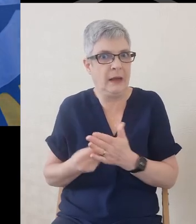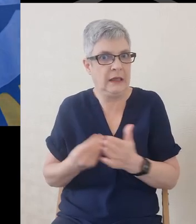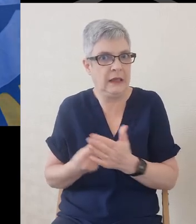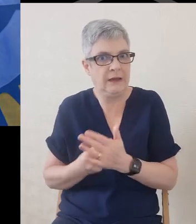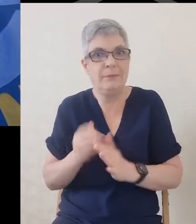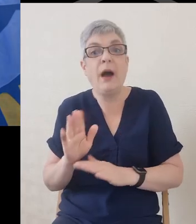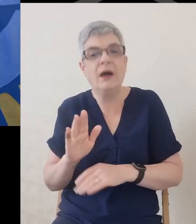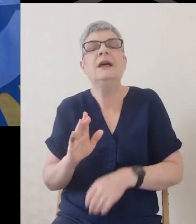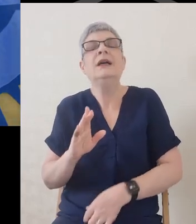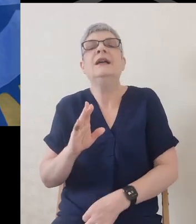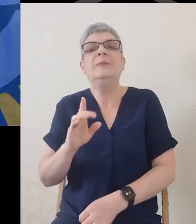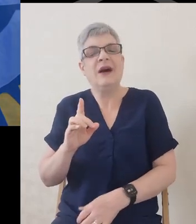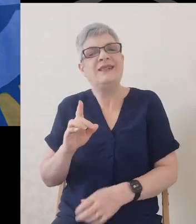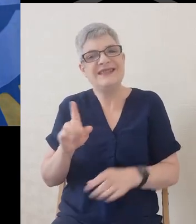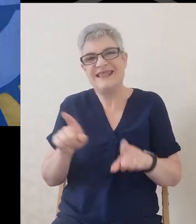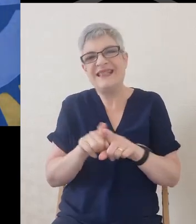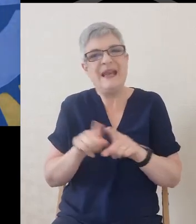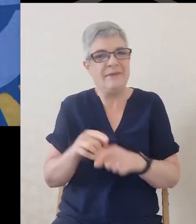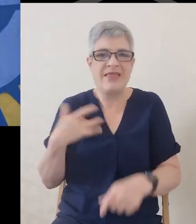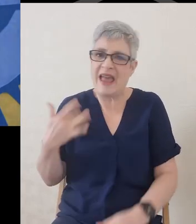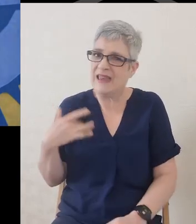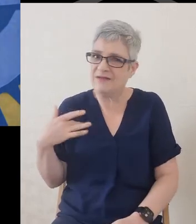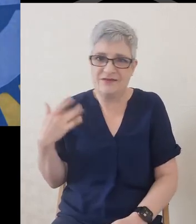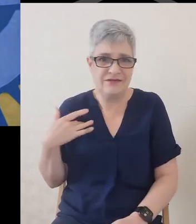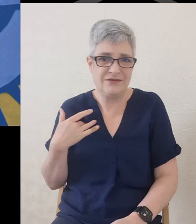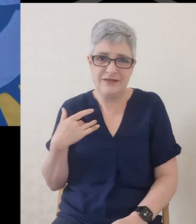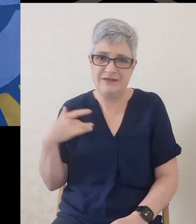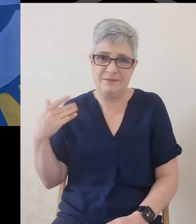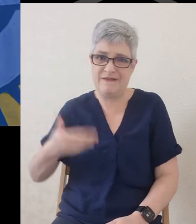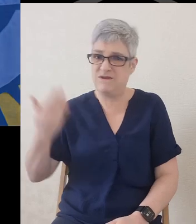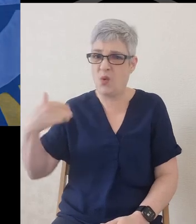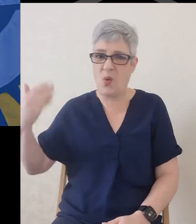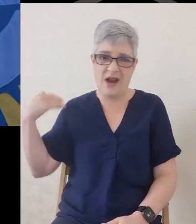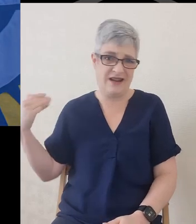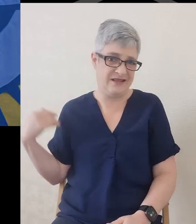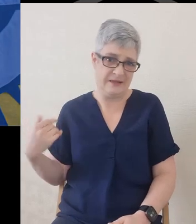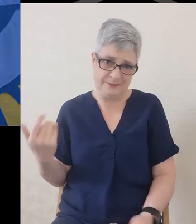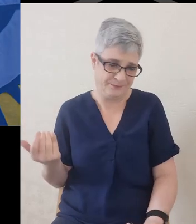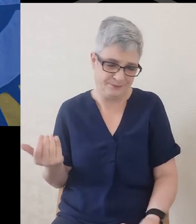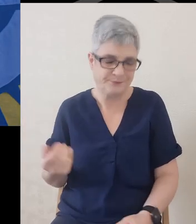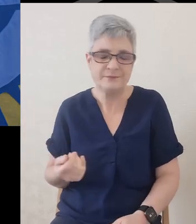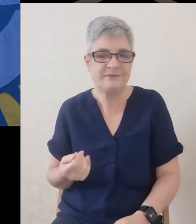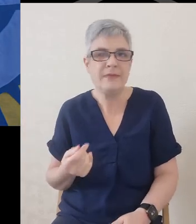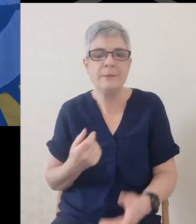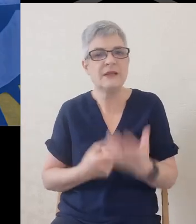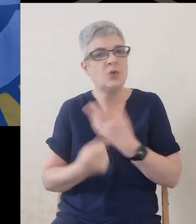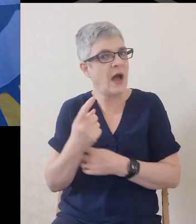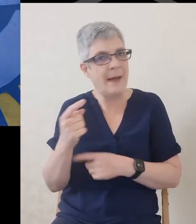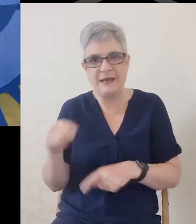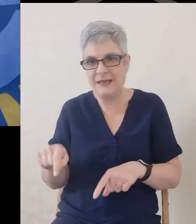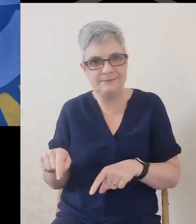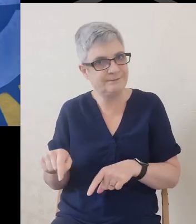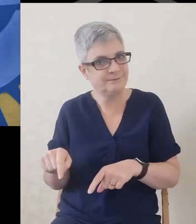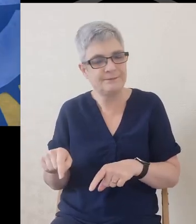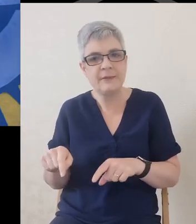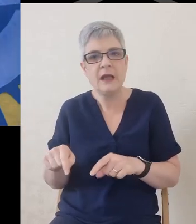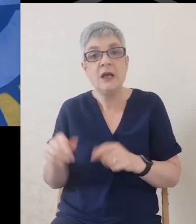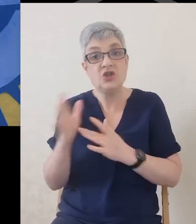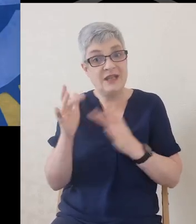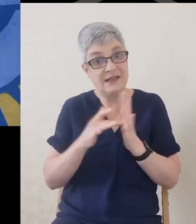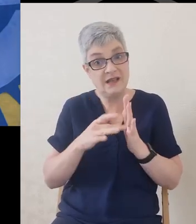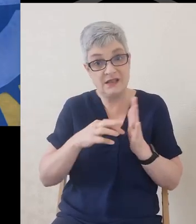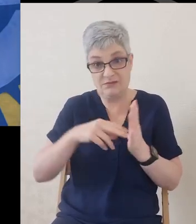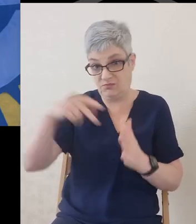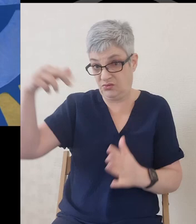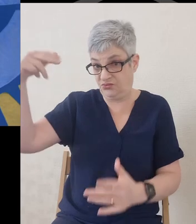to life as it had been before the holidays. That's not what's happening here. Jesus' return to heaven is